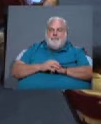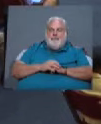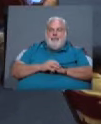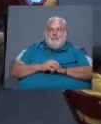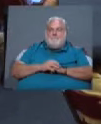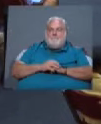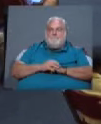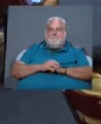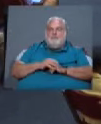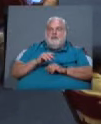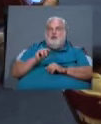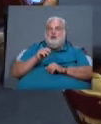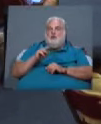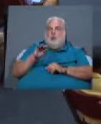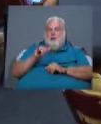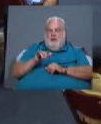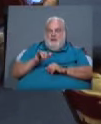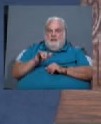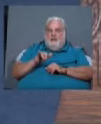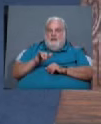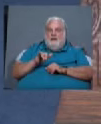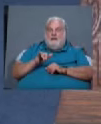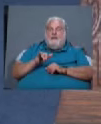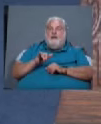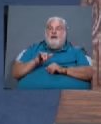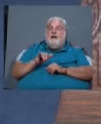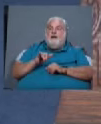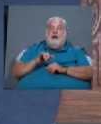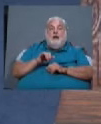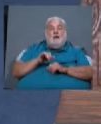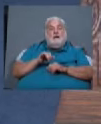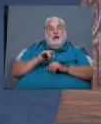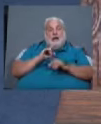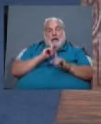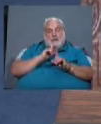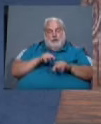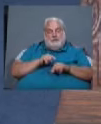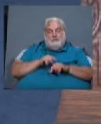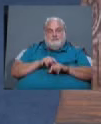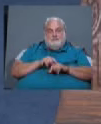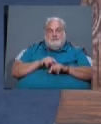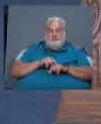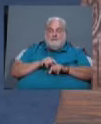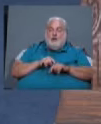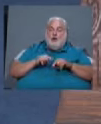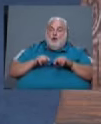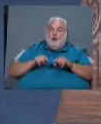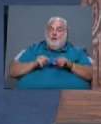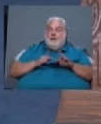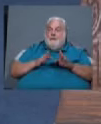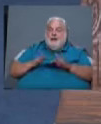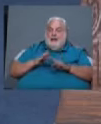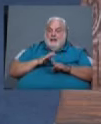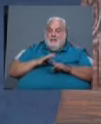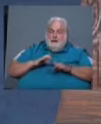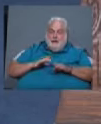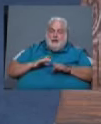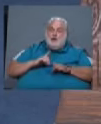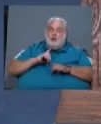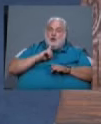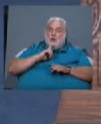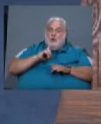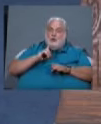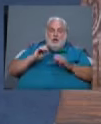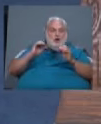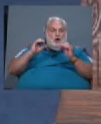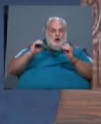Director Kampuras, Vice Mayor, board members, at the Planning Commission, there was